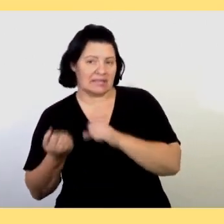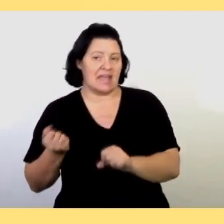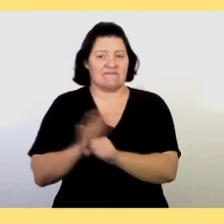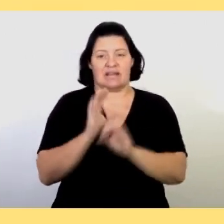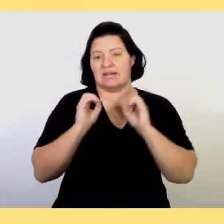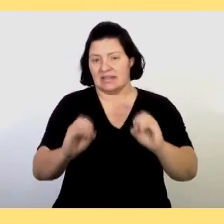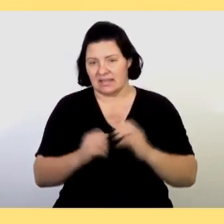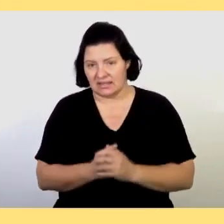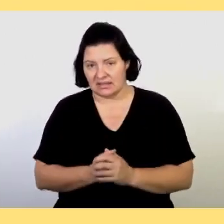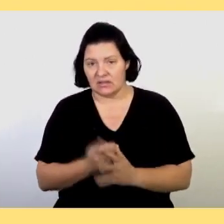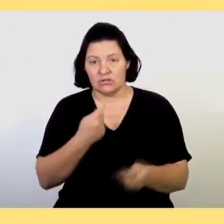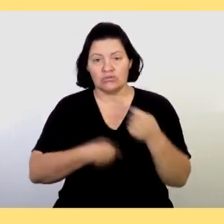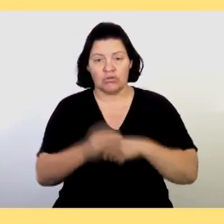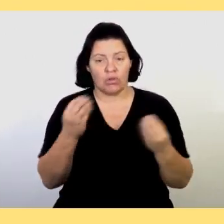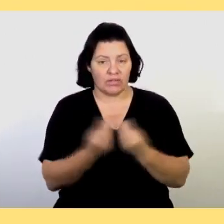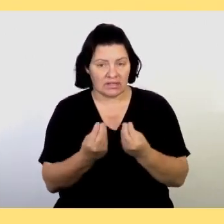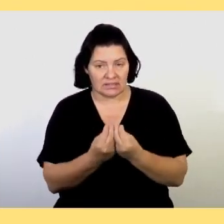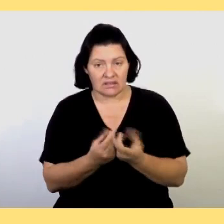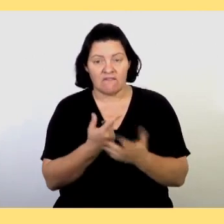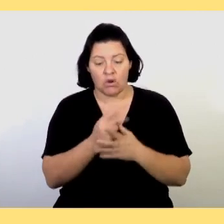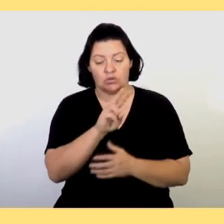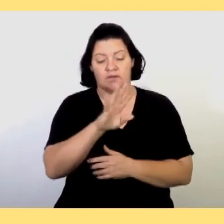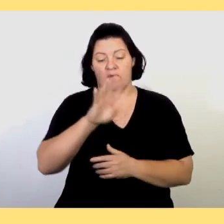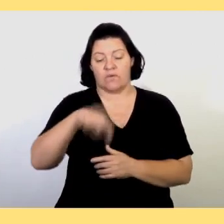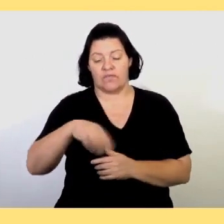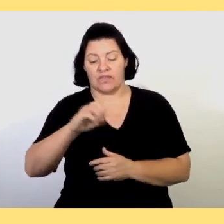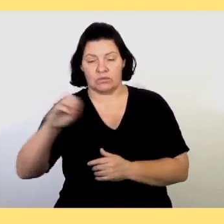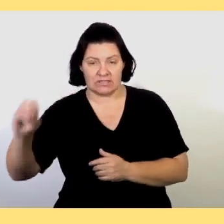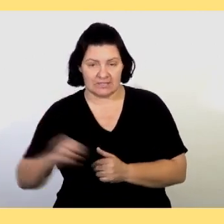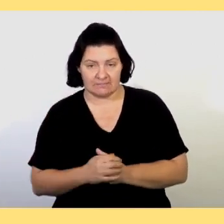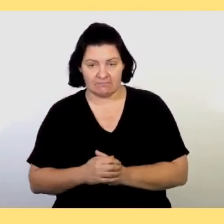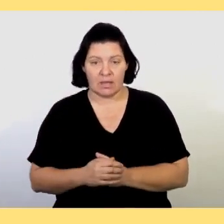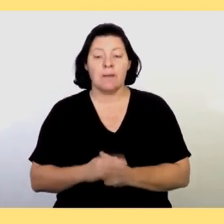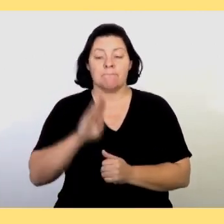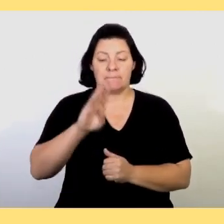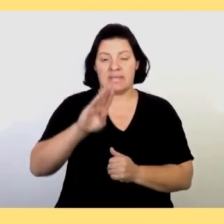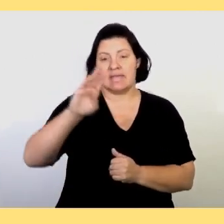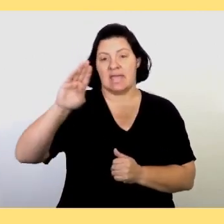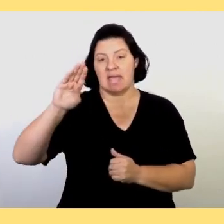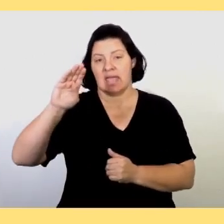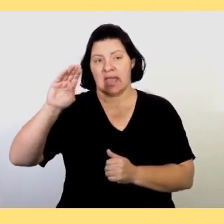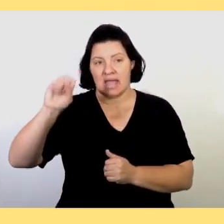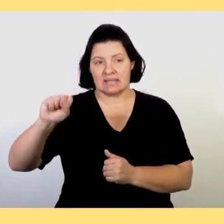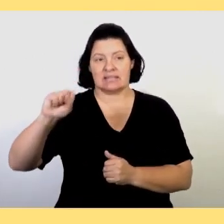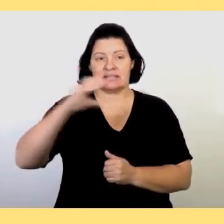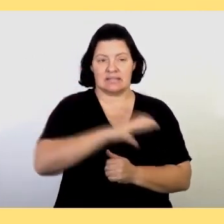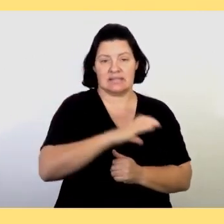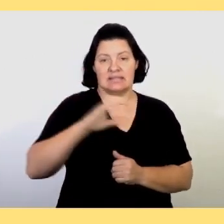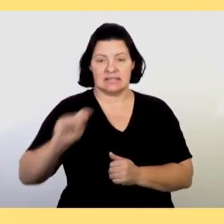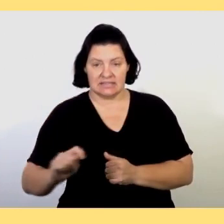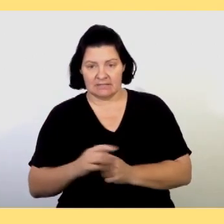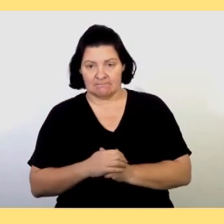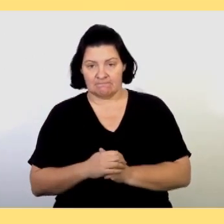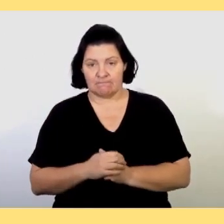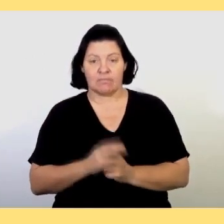effect. So sold goods for 24,000. Again, biscuit. Remember,